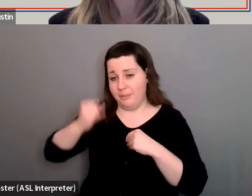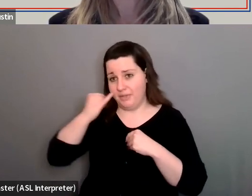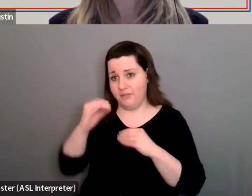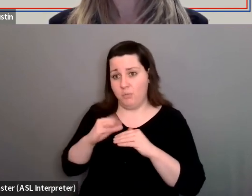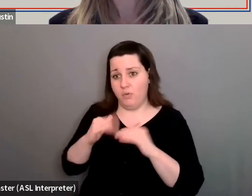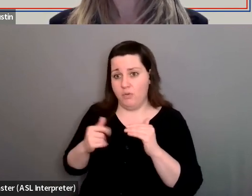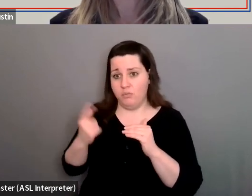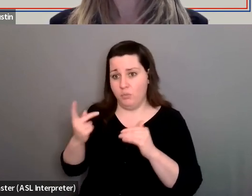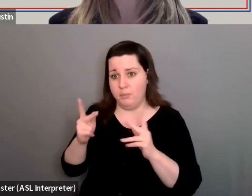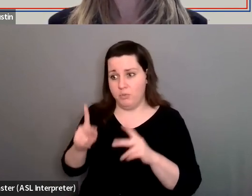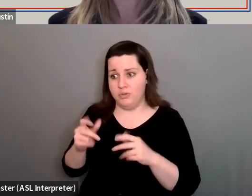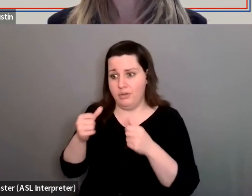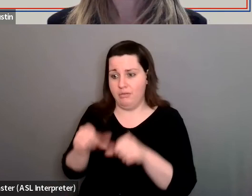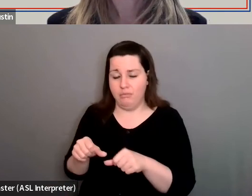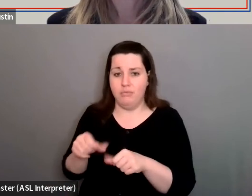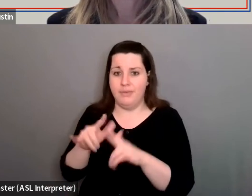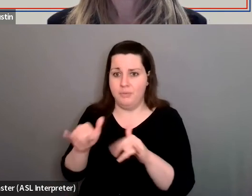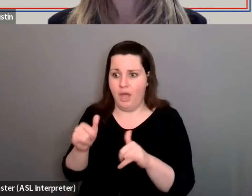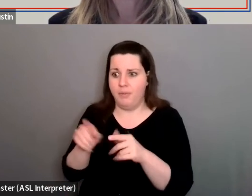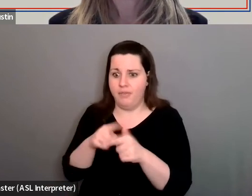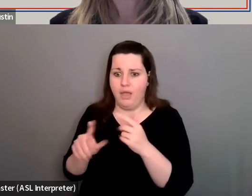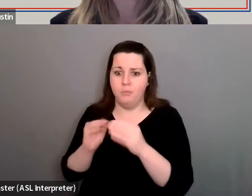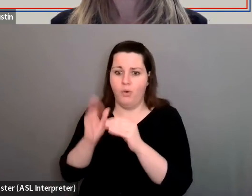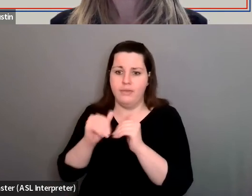an instance I could think of.